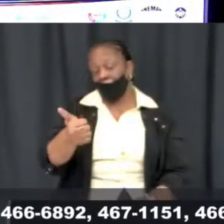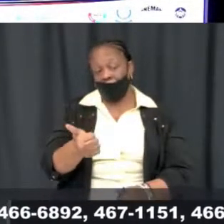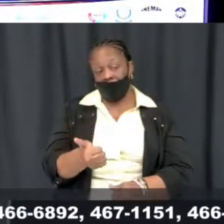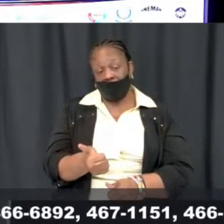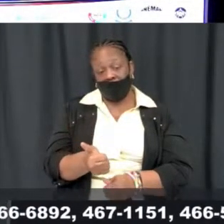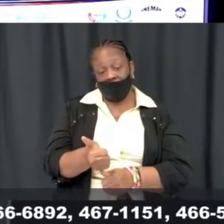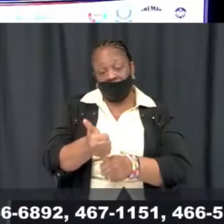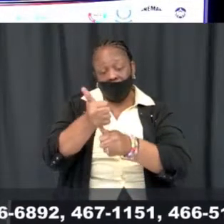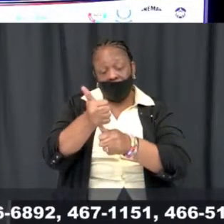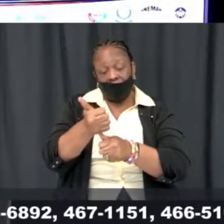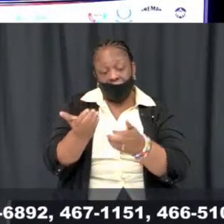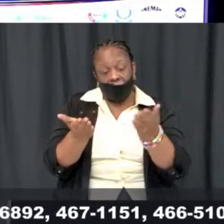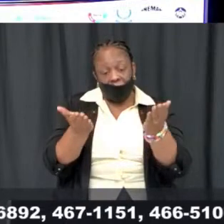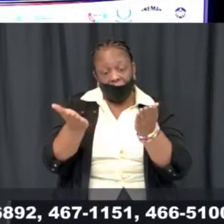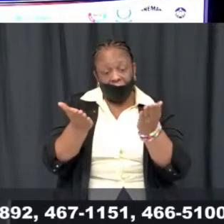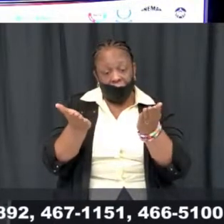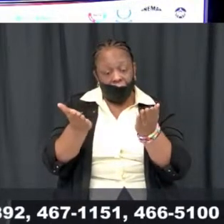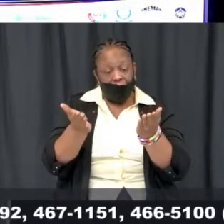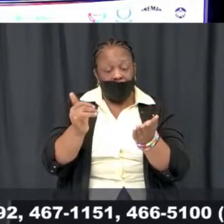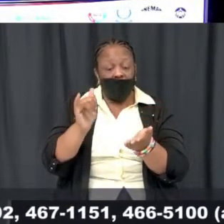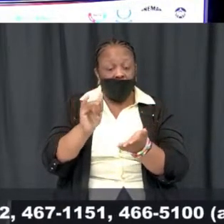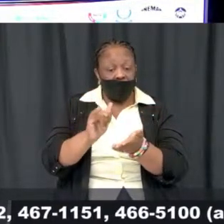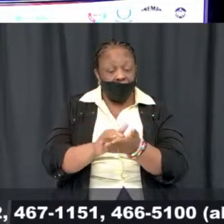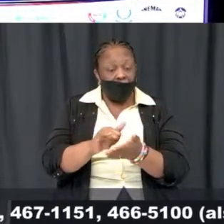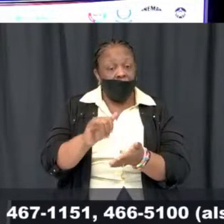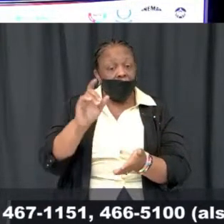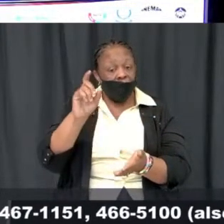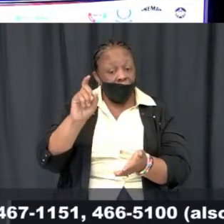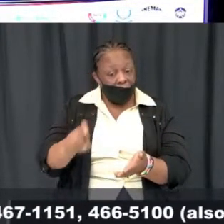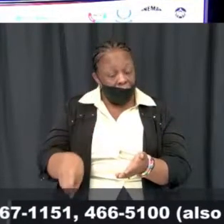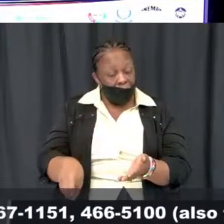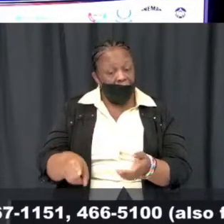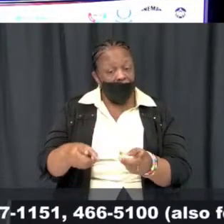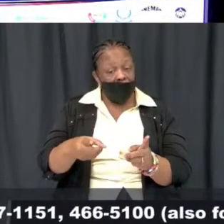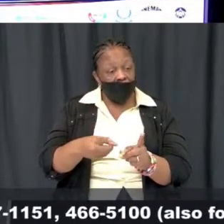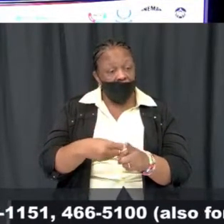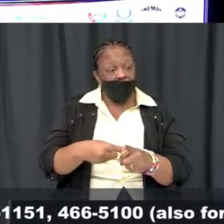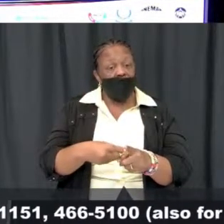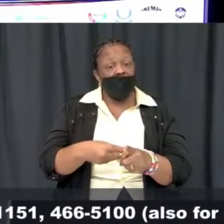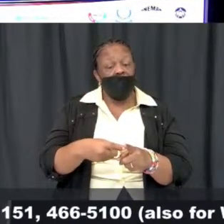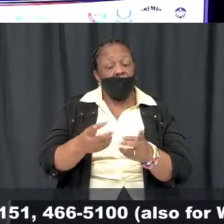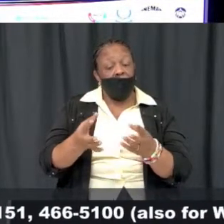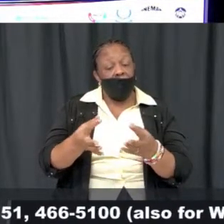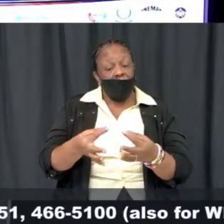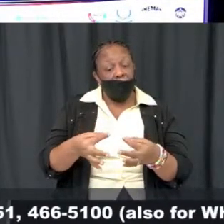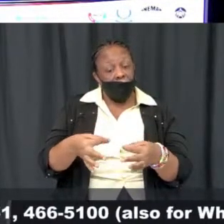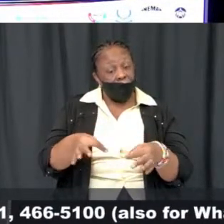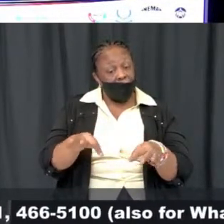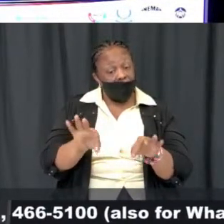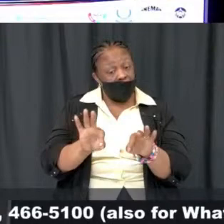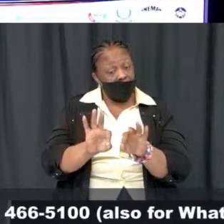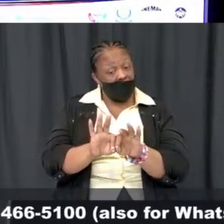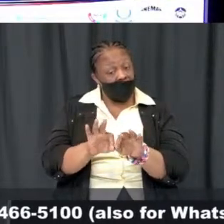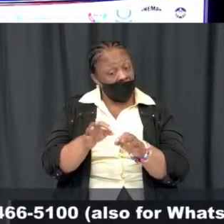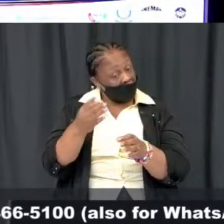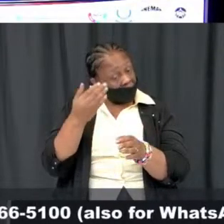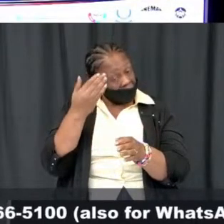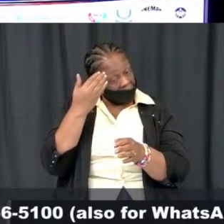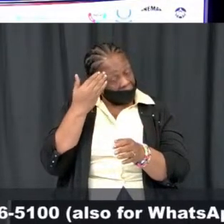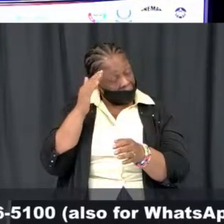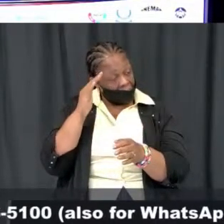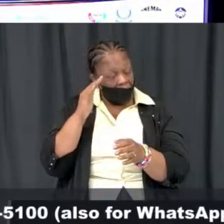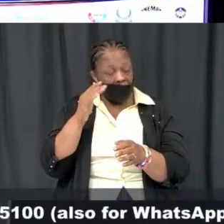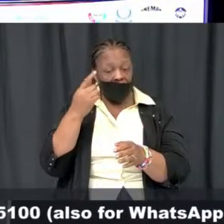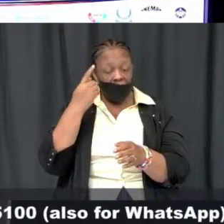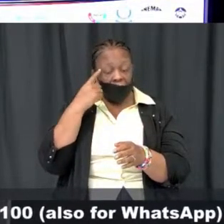services that could be deemed essential for the running